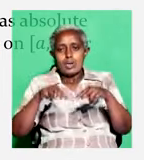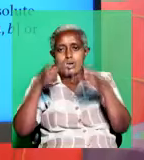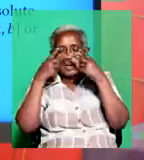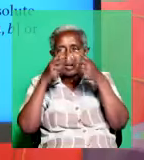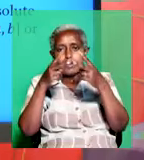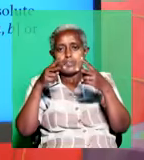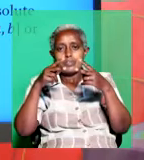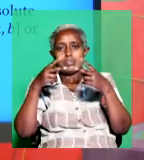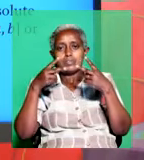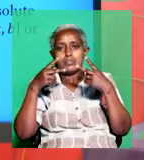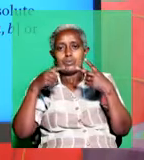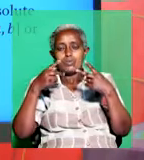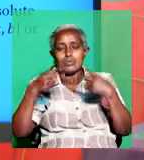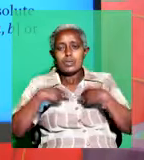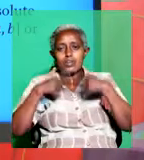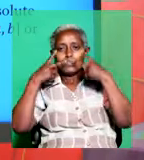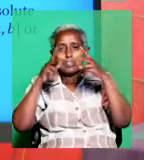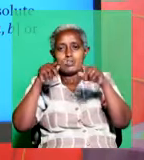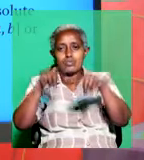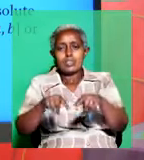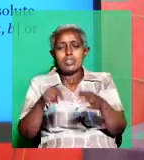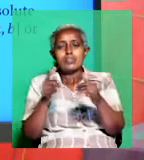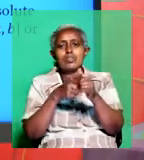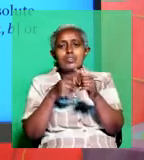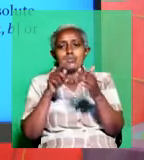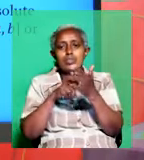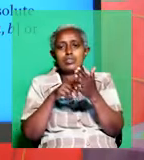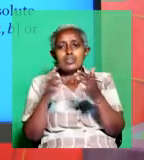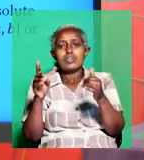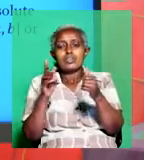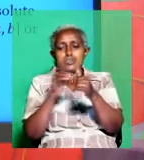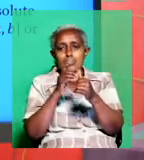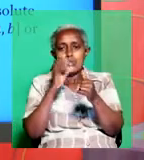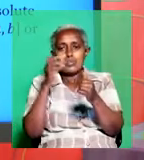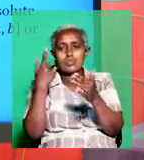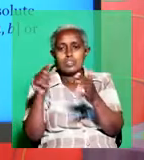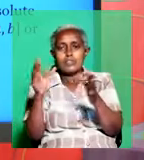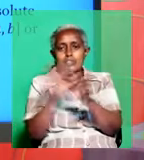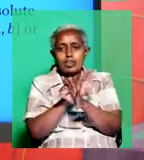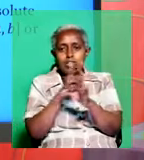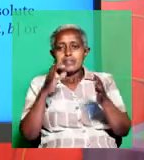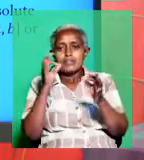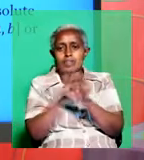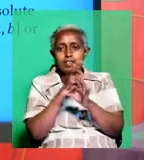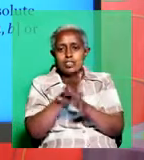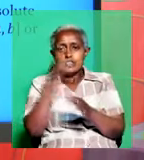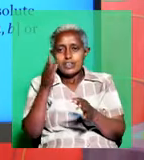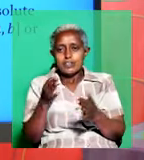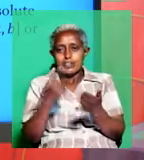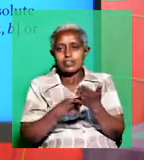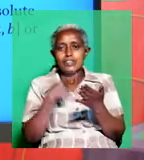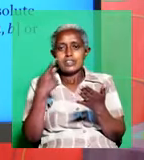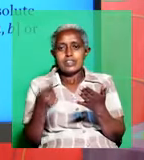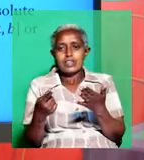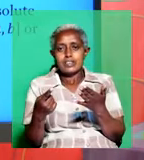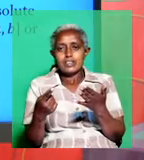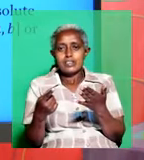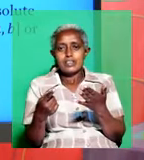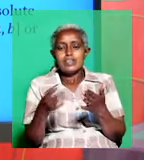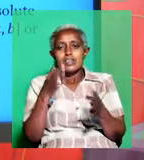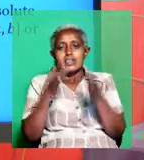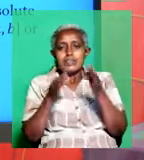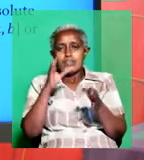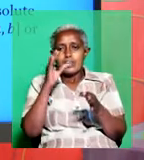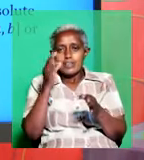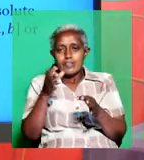today. The first point is, let C be in the domain of the function f, then if